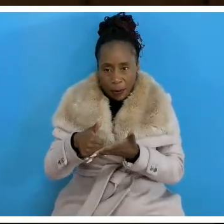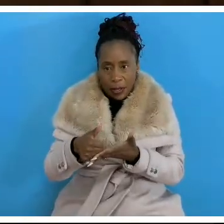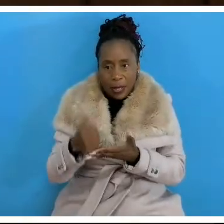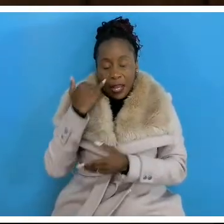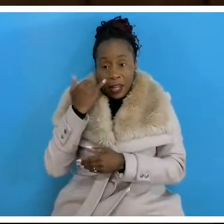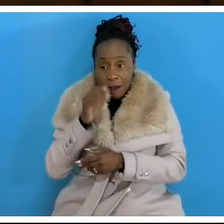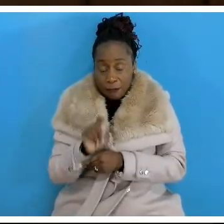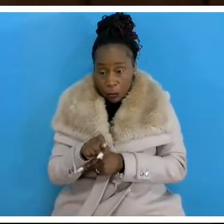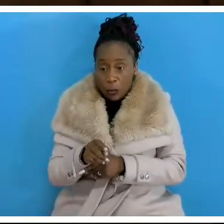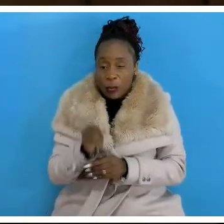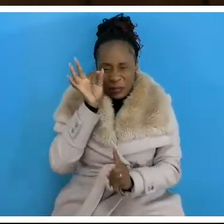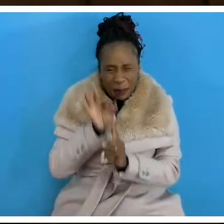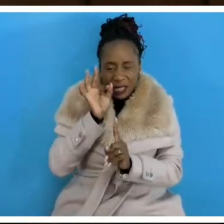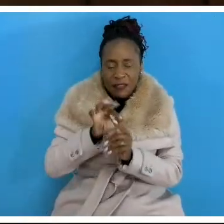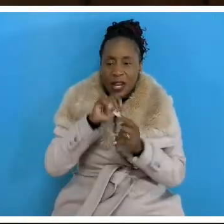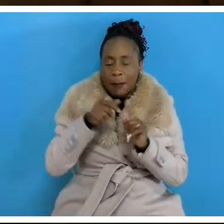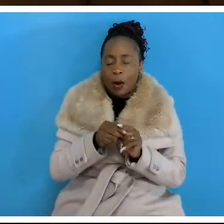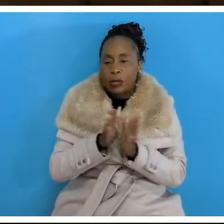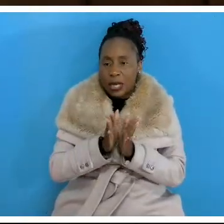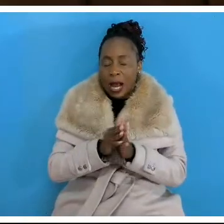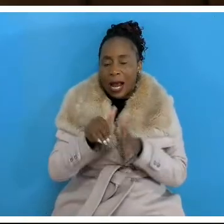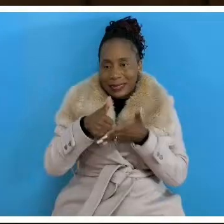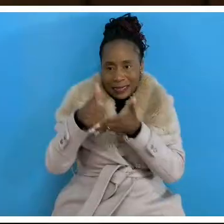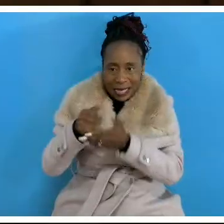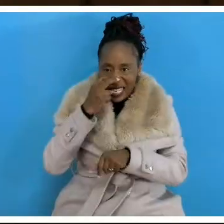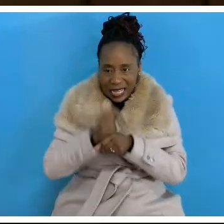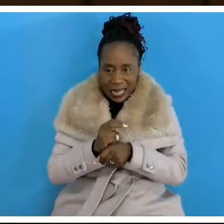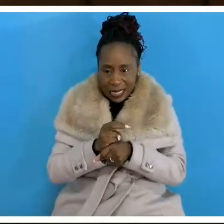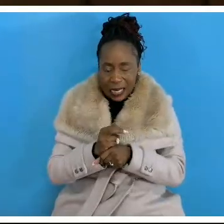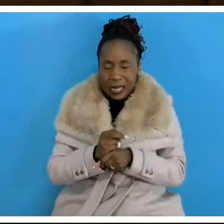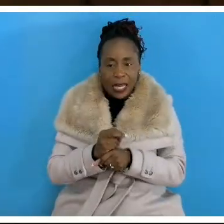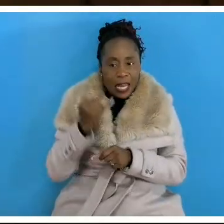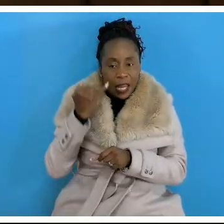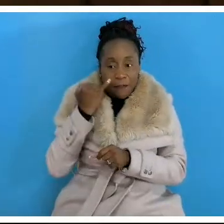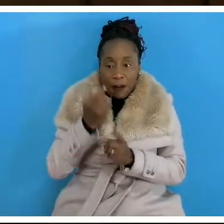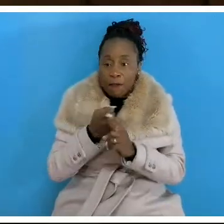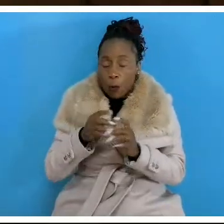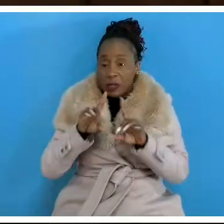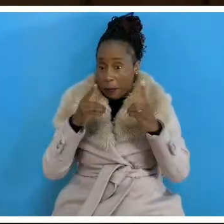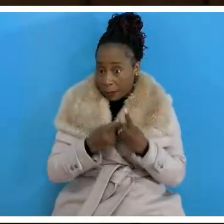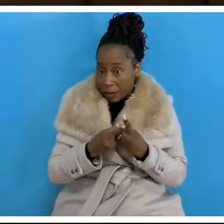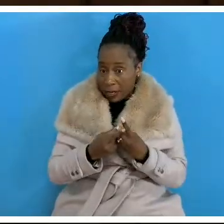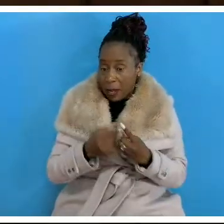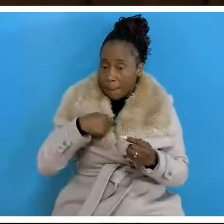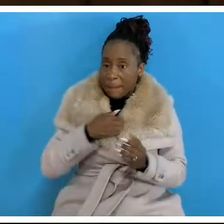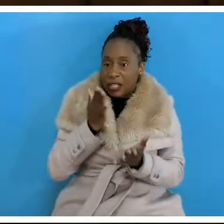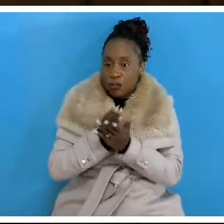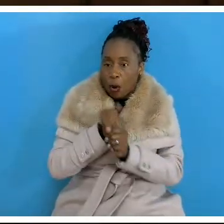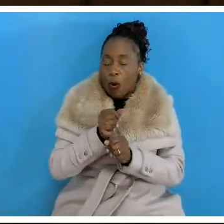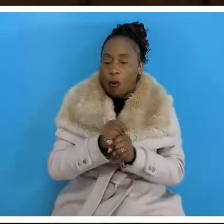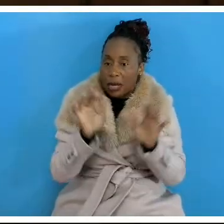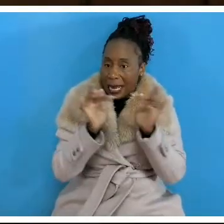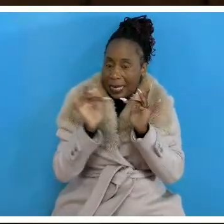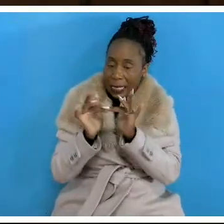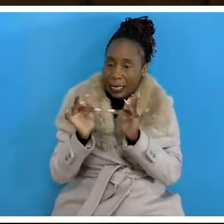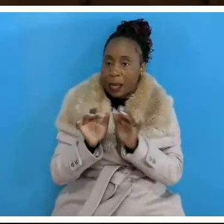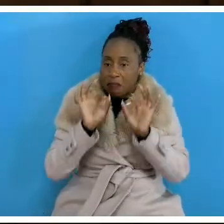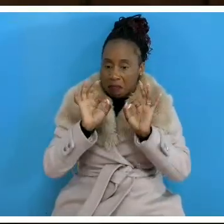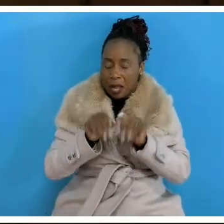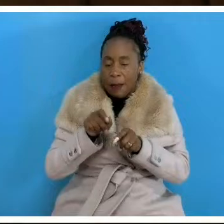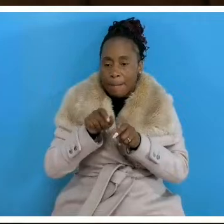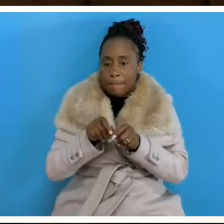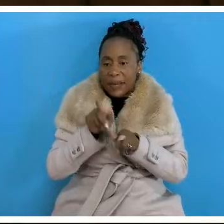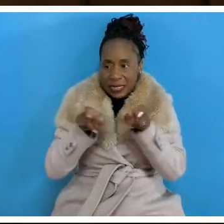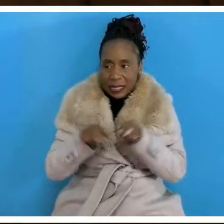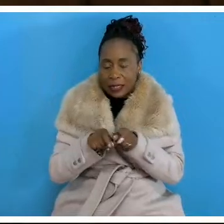are specific about the assistance you need, at least if it's not going to be coming from the department, I will make sure that I link you with the right door. So please make sure